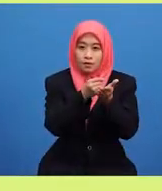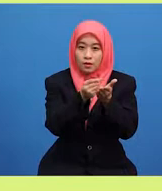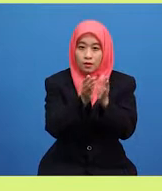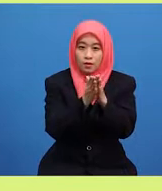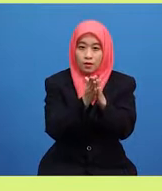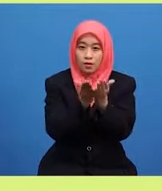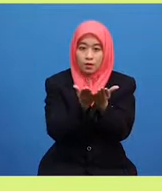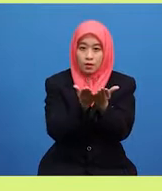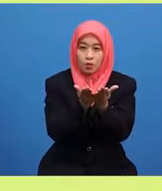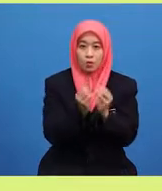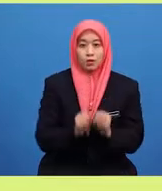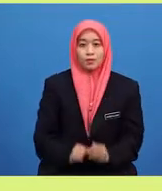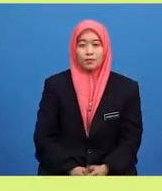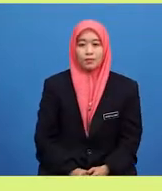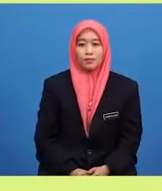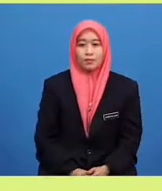Notebook.